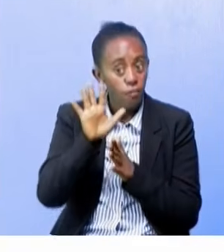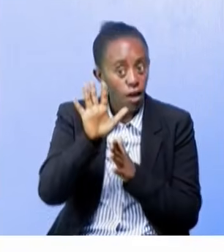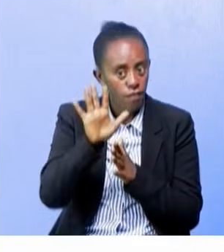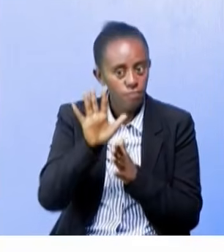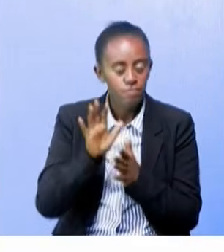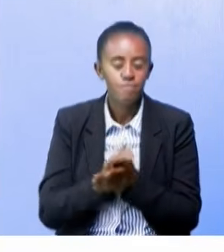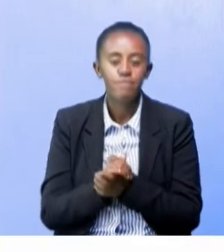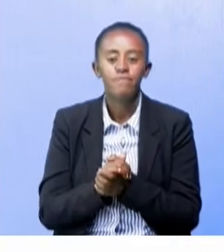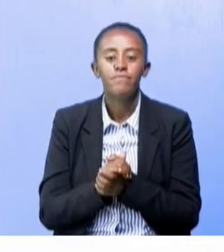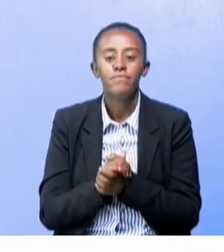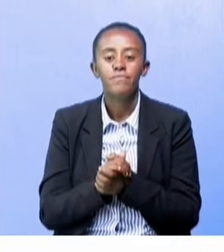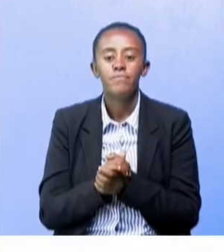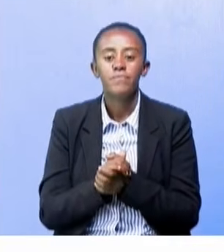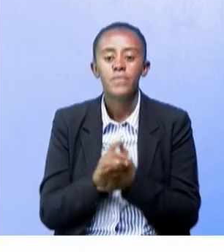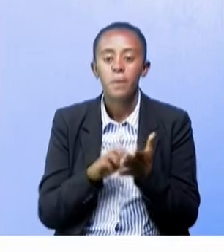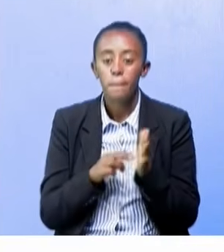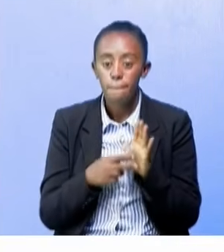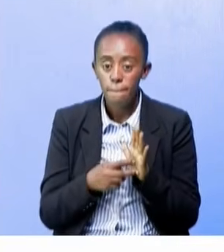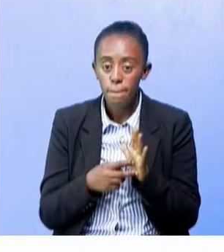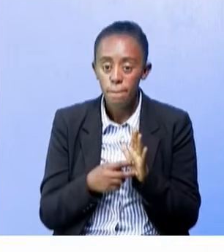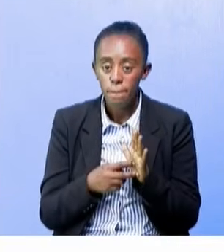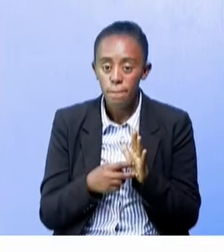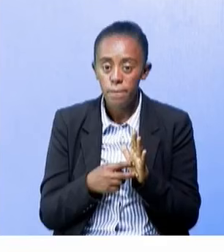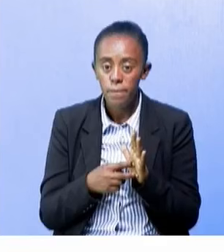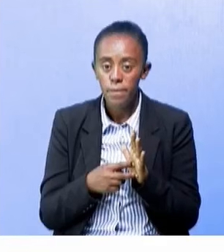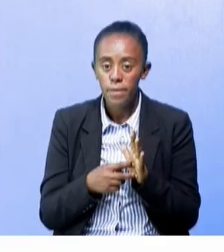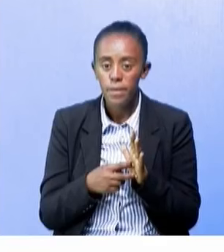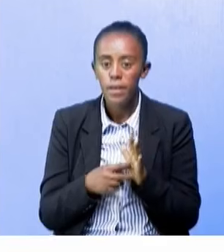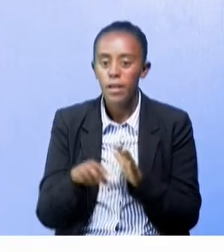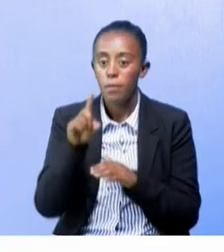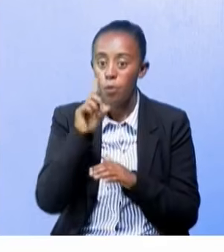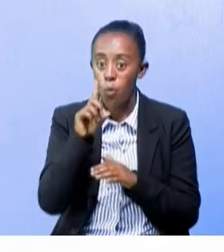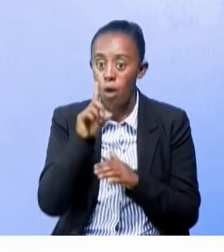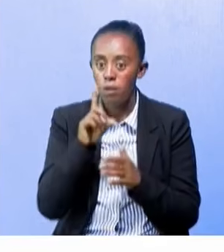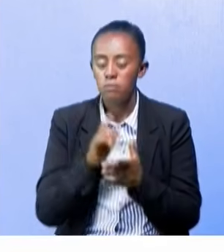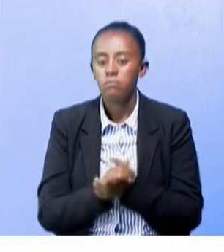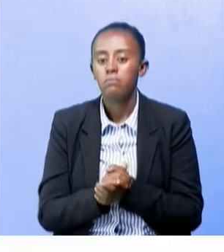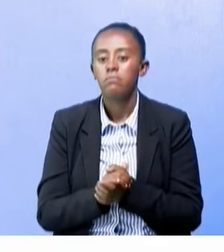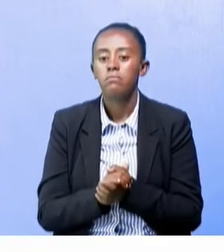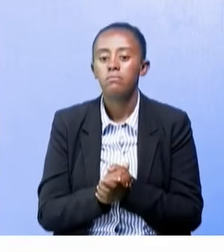5. This means this should be number 1.